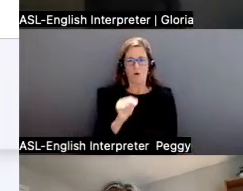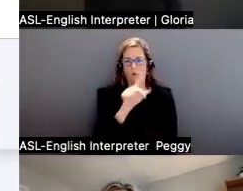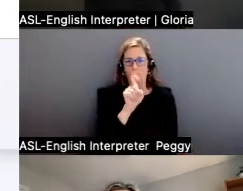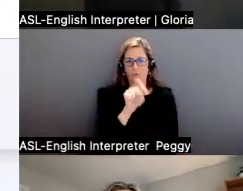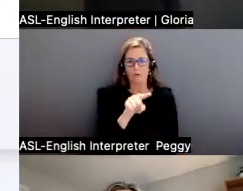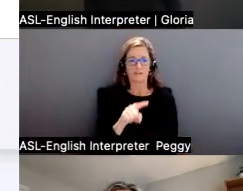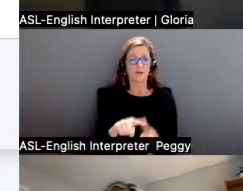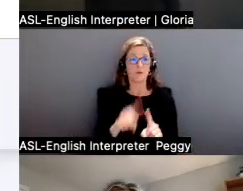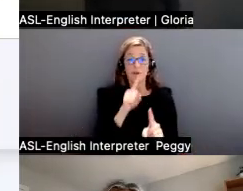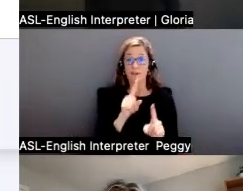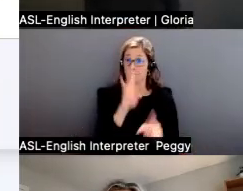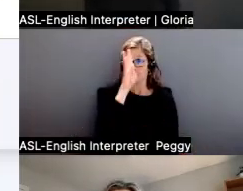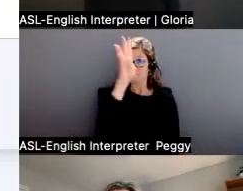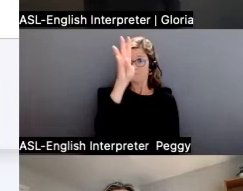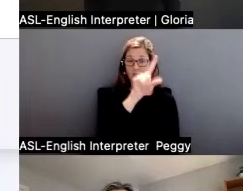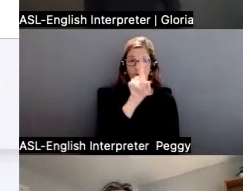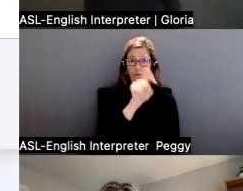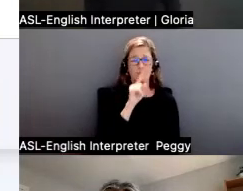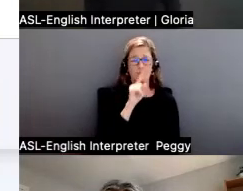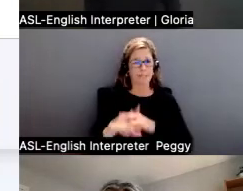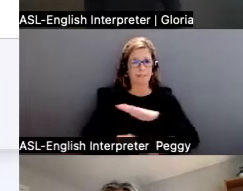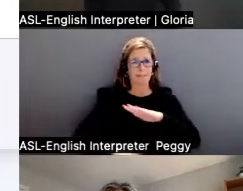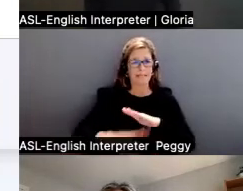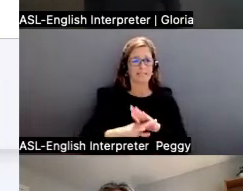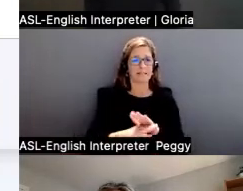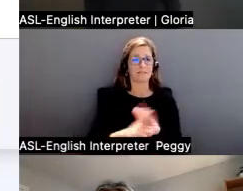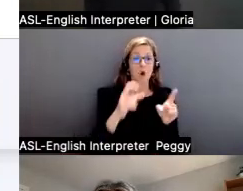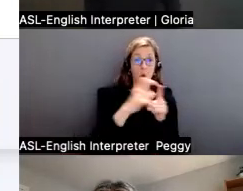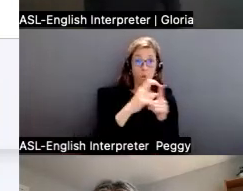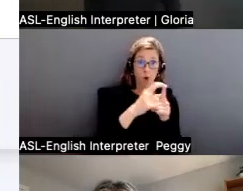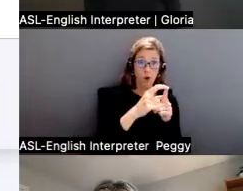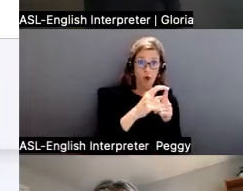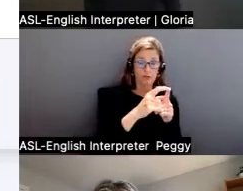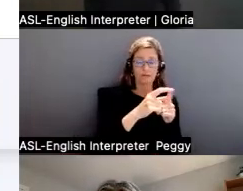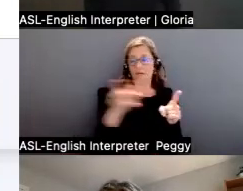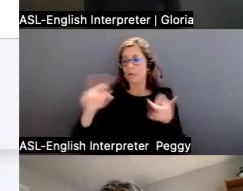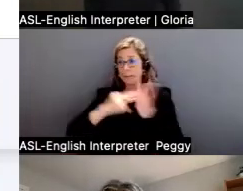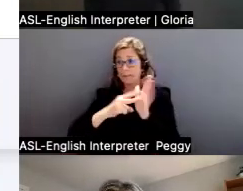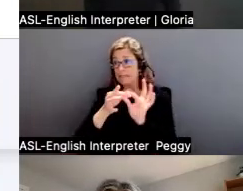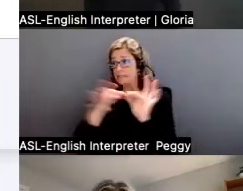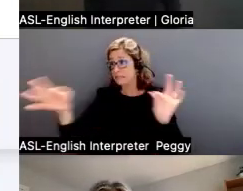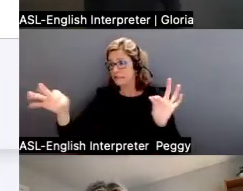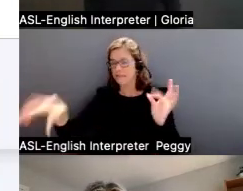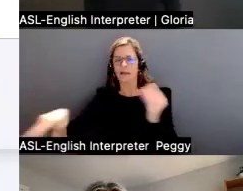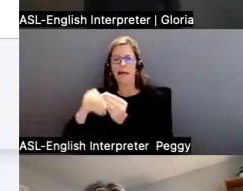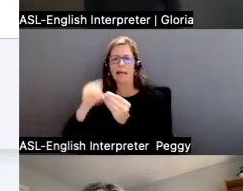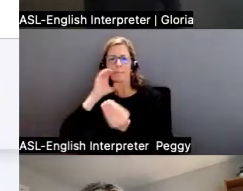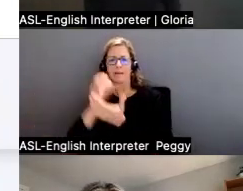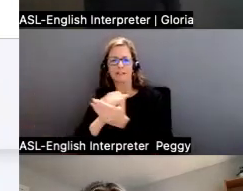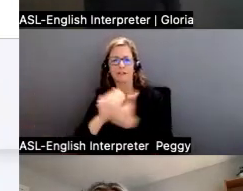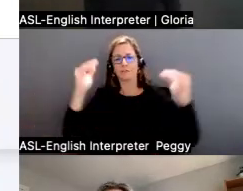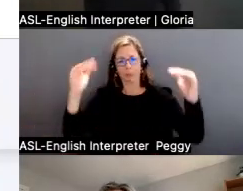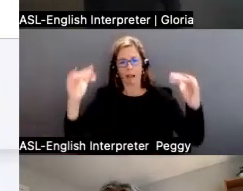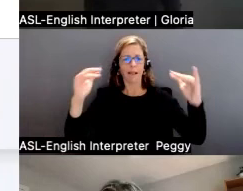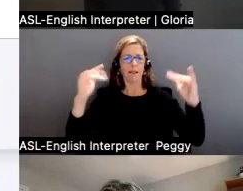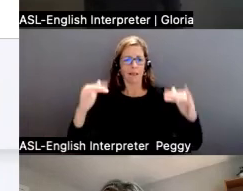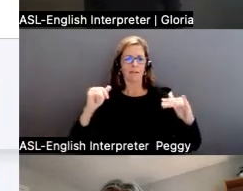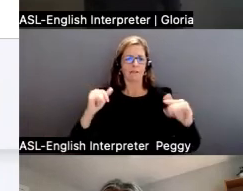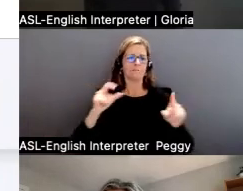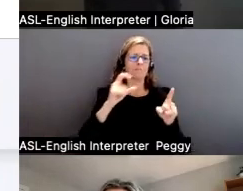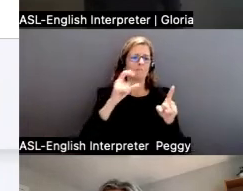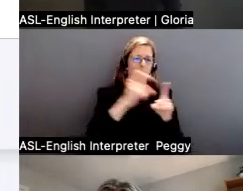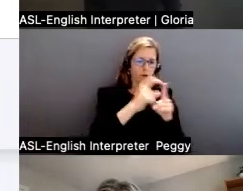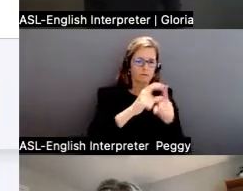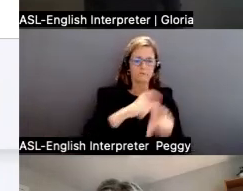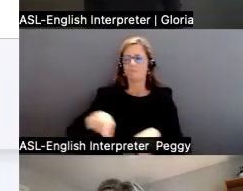setup. You enter the term, you enter the definition, you add the image. You enter the term, definition, image. And then the